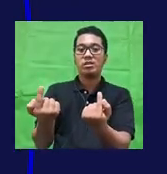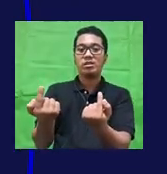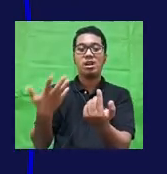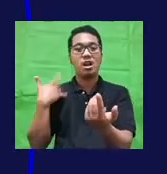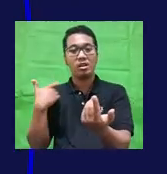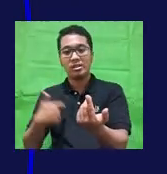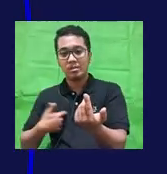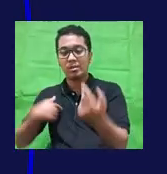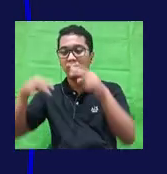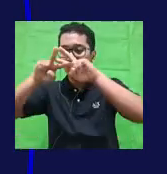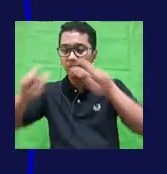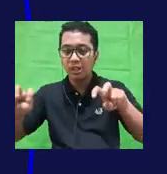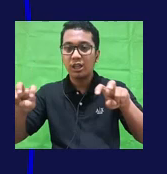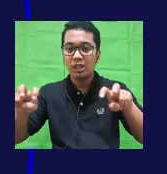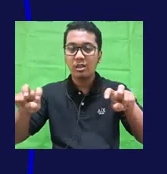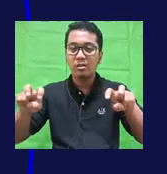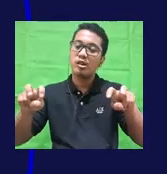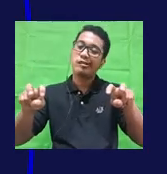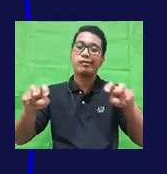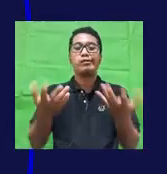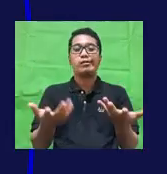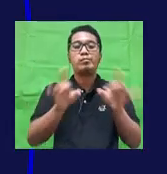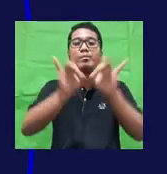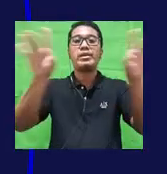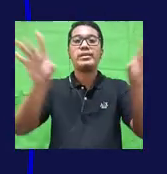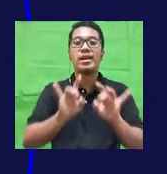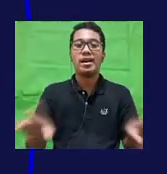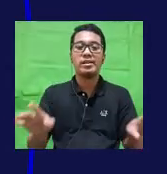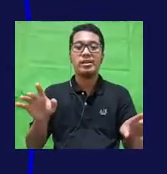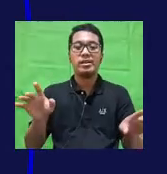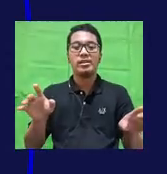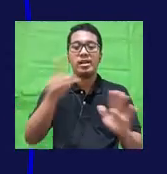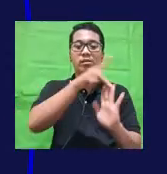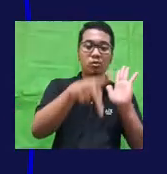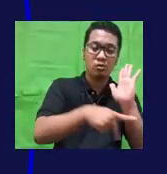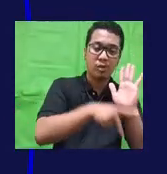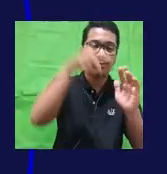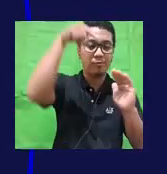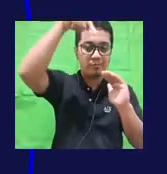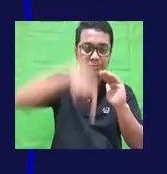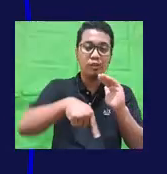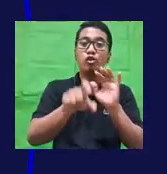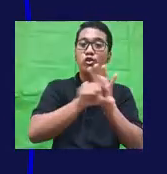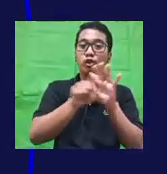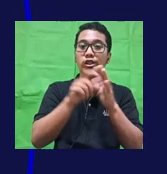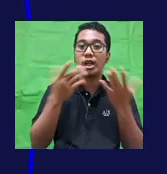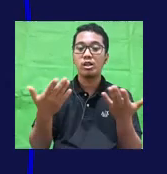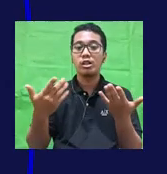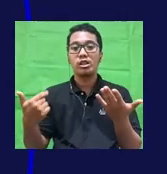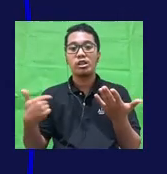different way to look at my artistic research. For example, I am very interested to